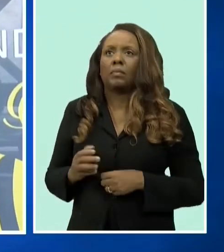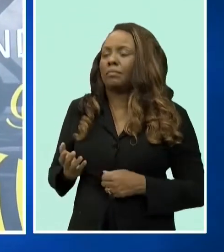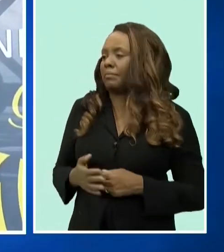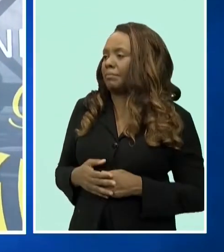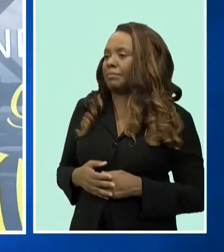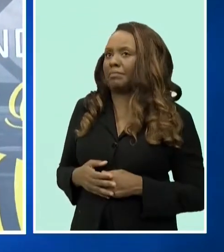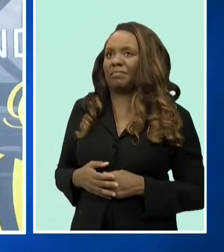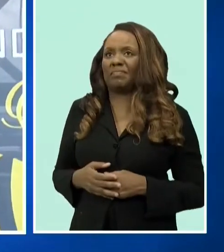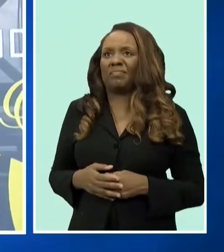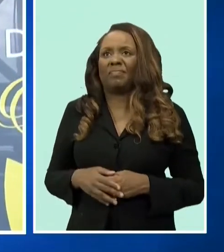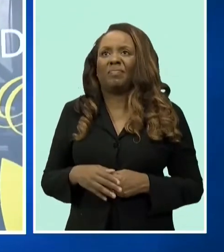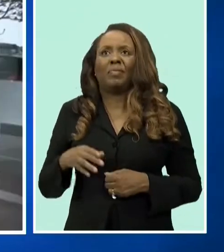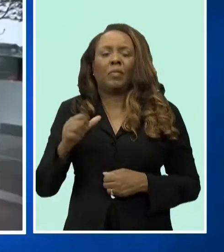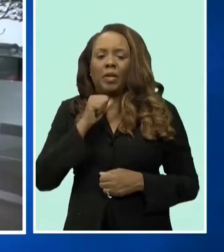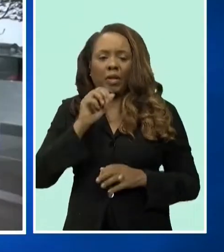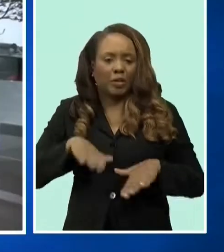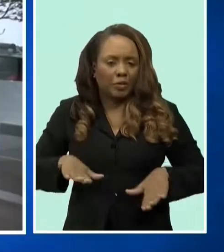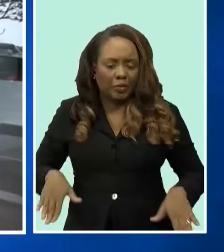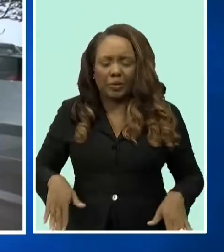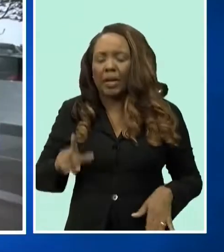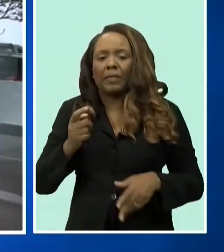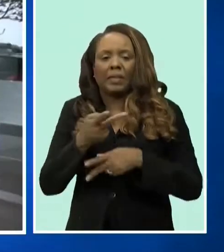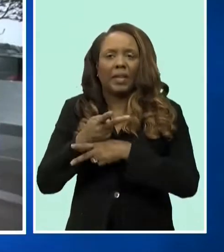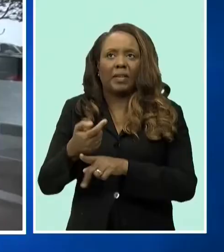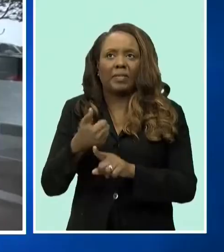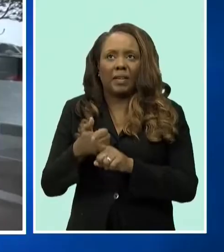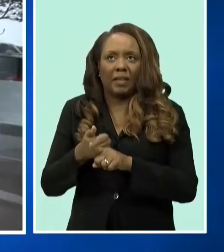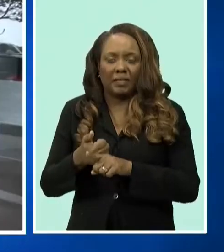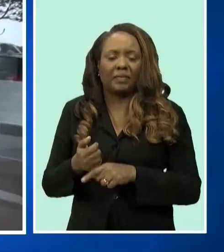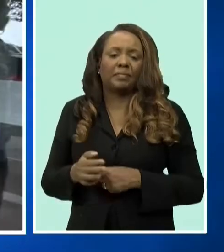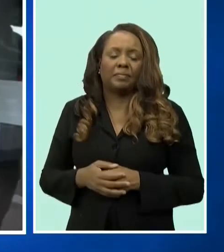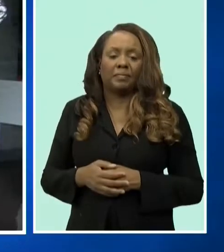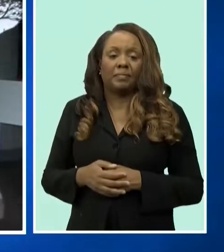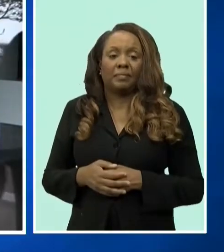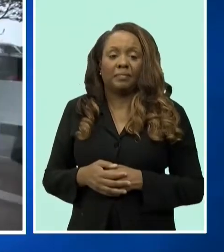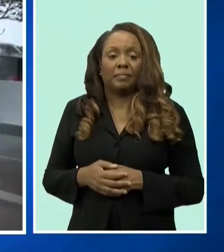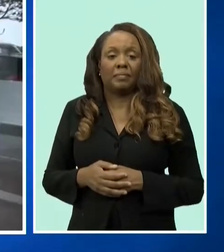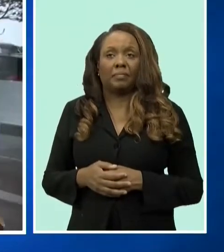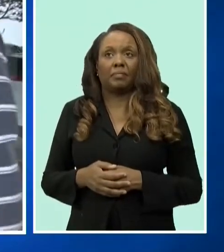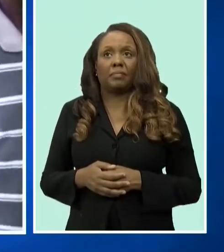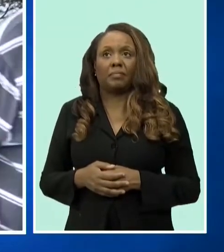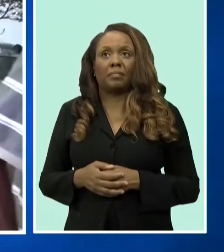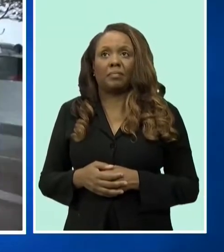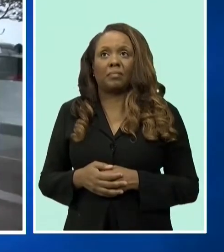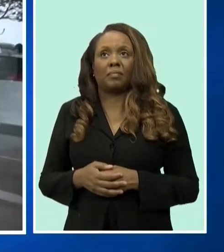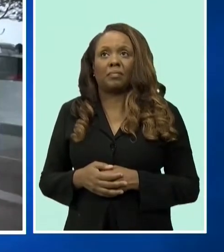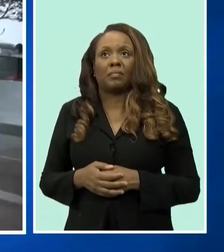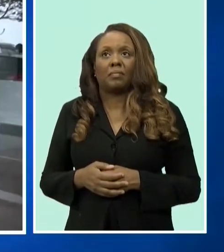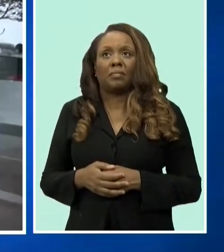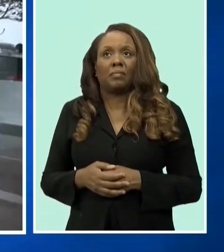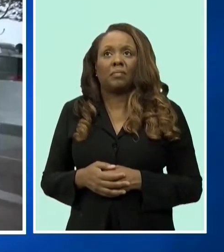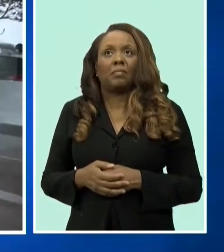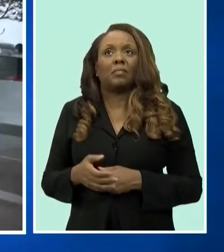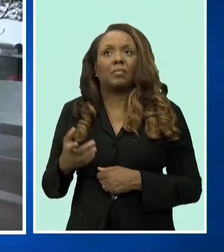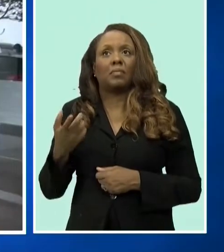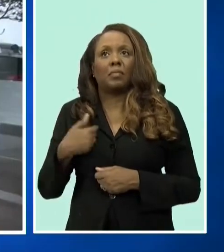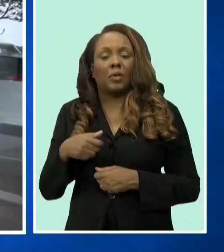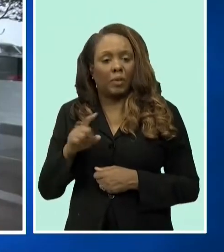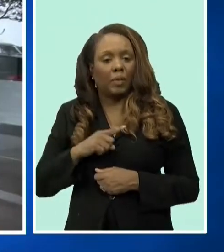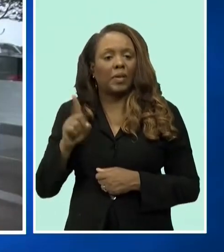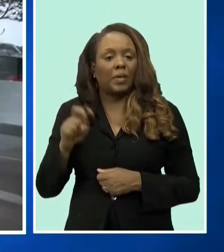and we got to take care of ourselves. As far as I'm concerned, we ought to lift the restrictions,